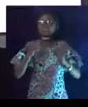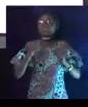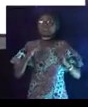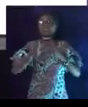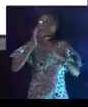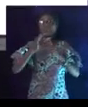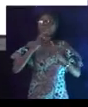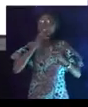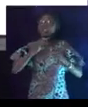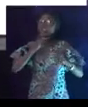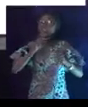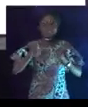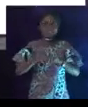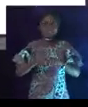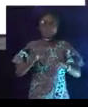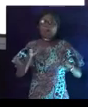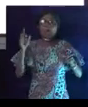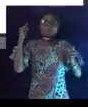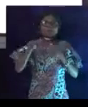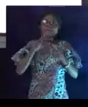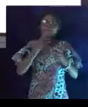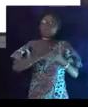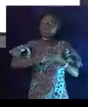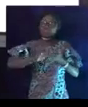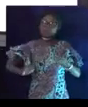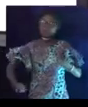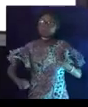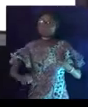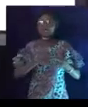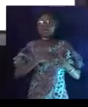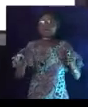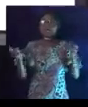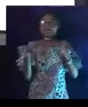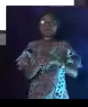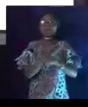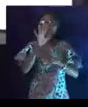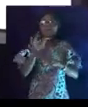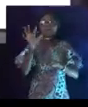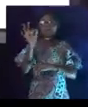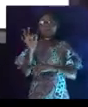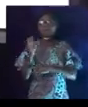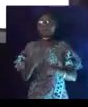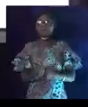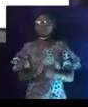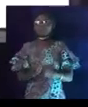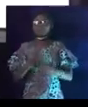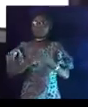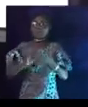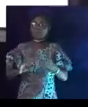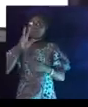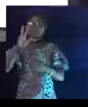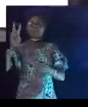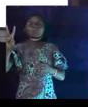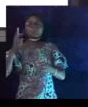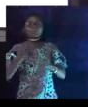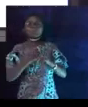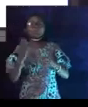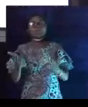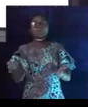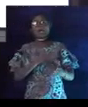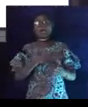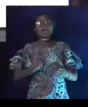since I want to change 95 degrees Fahrenheit, I'll just write 95 degrees Fahrenheit here and 95 degrees Celsius here. But I will subtract 32